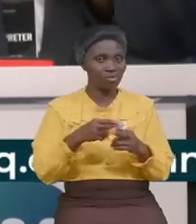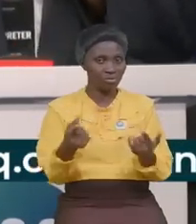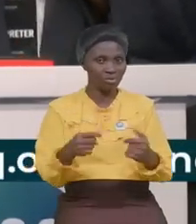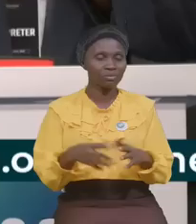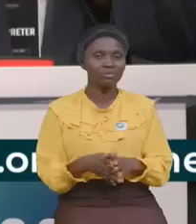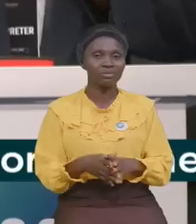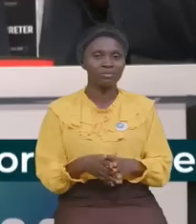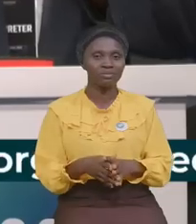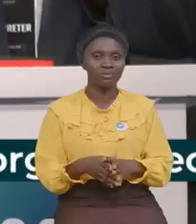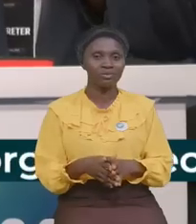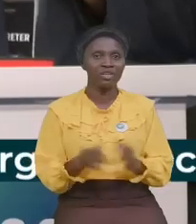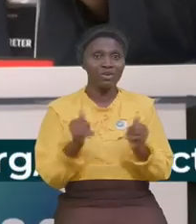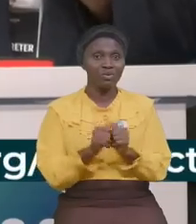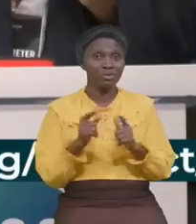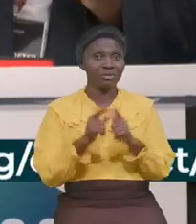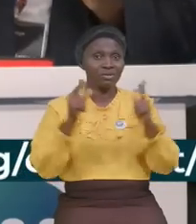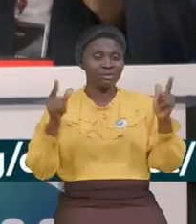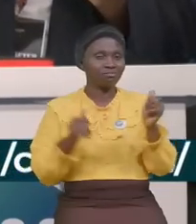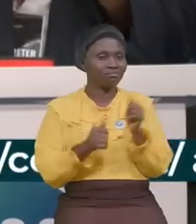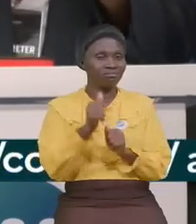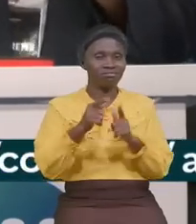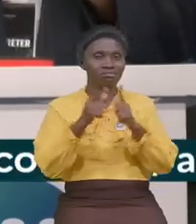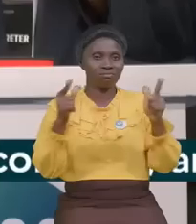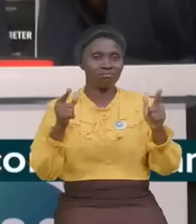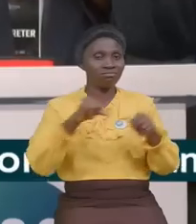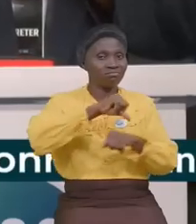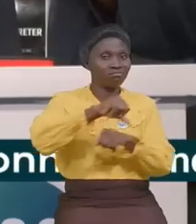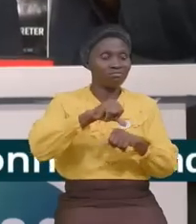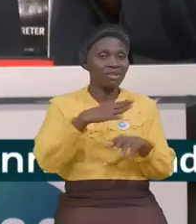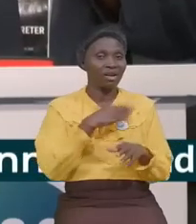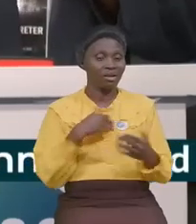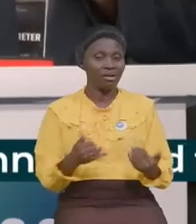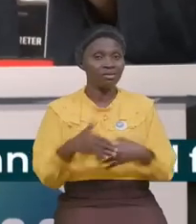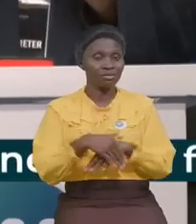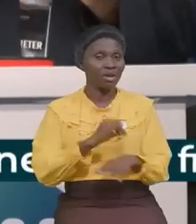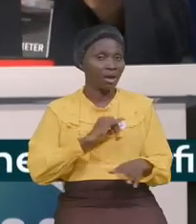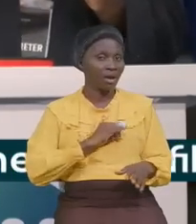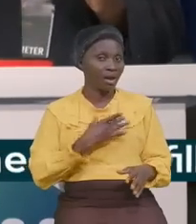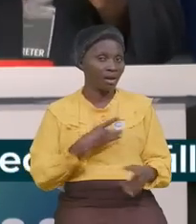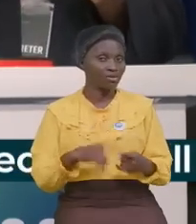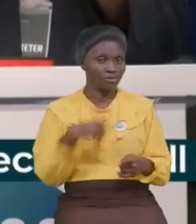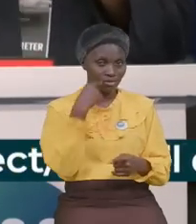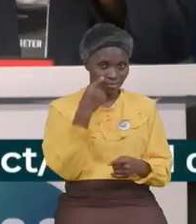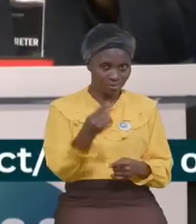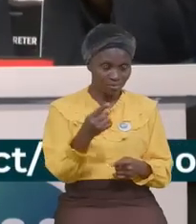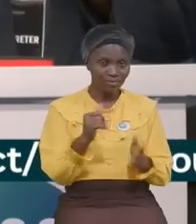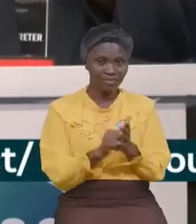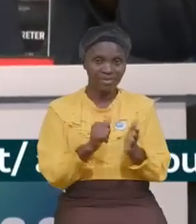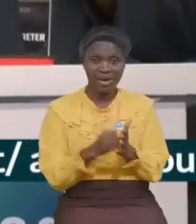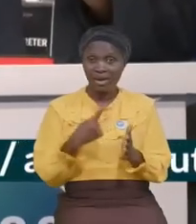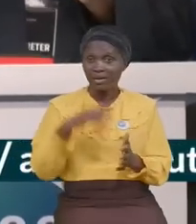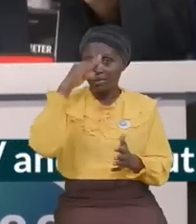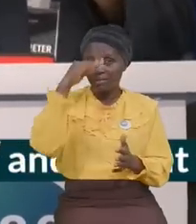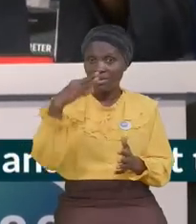with the greater anointing. And tonight I want to tell you, the man of